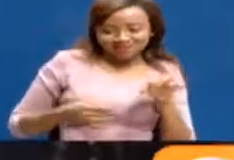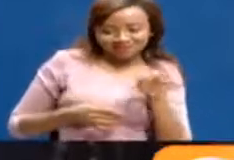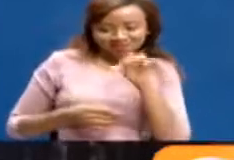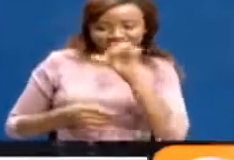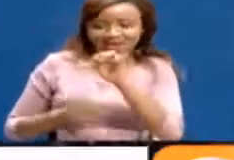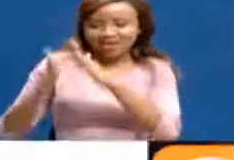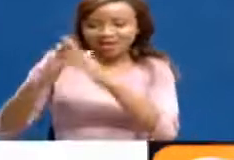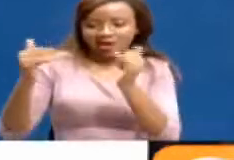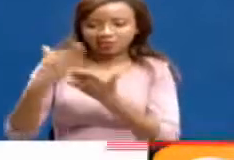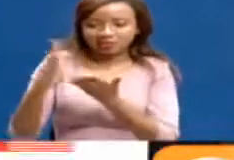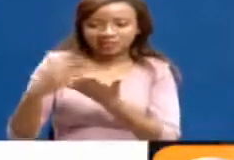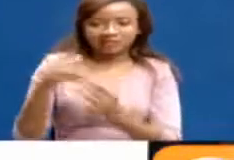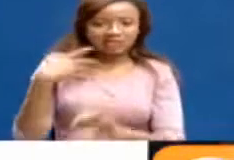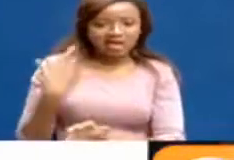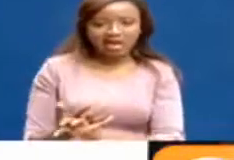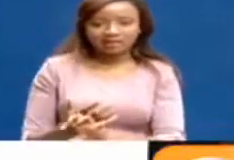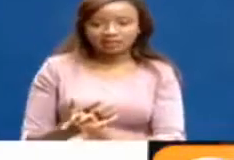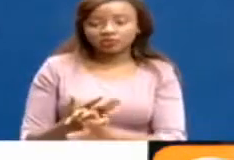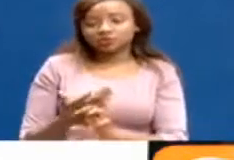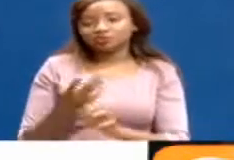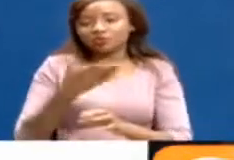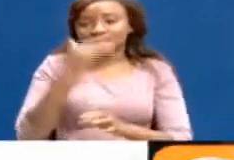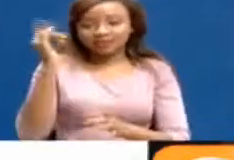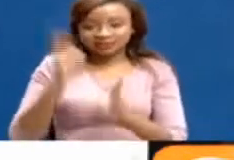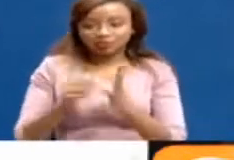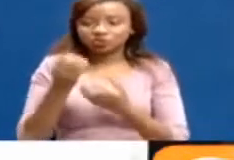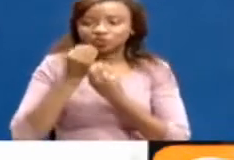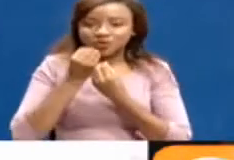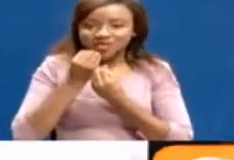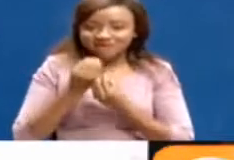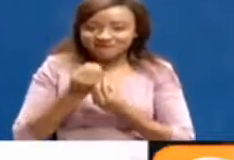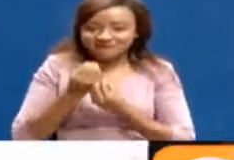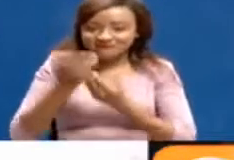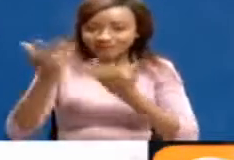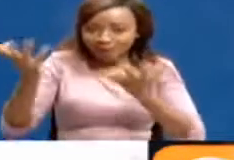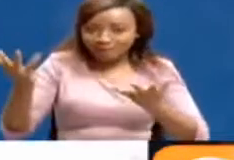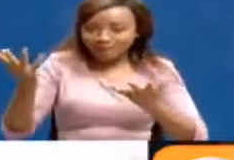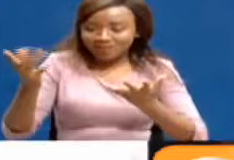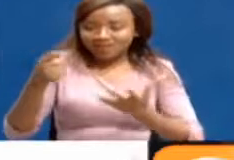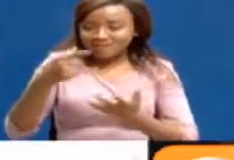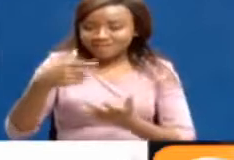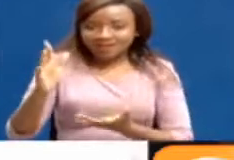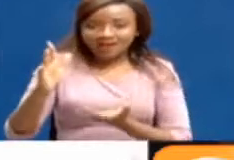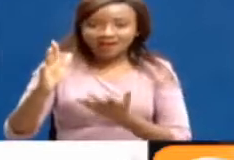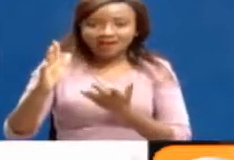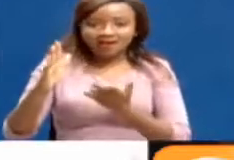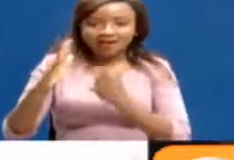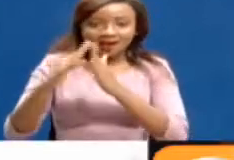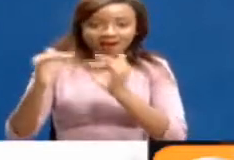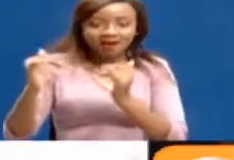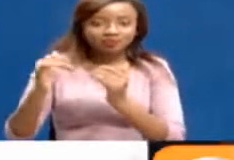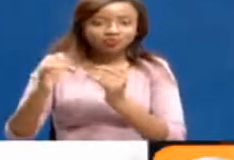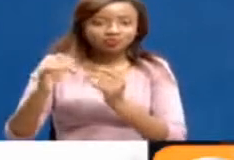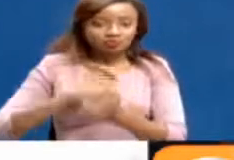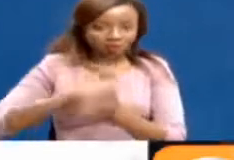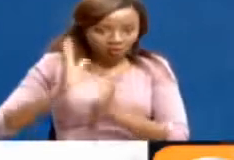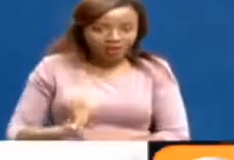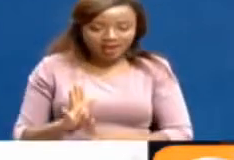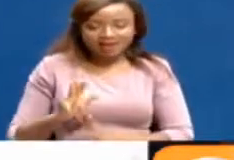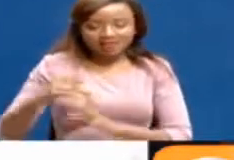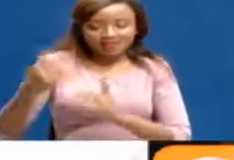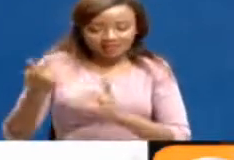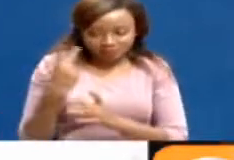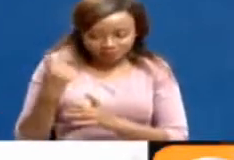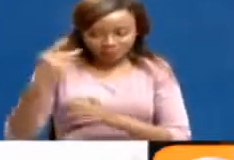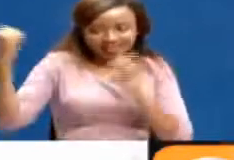obligations, number one, they must notify the landlord and enter into an agreement with that landlord on how they can be